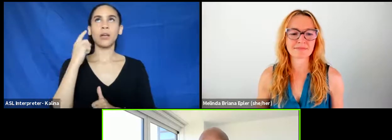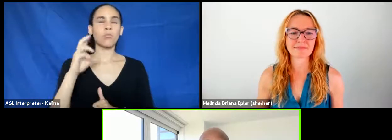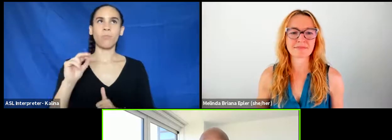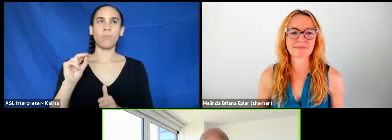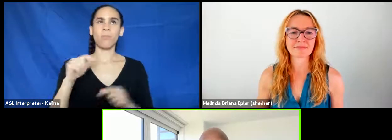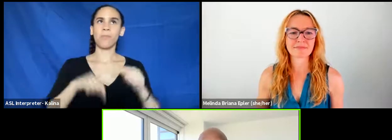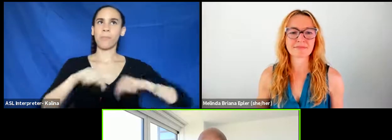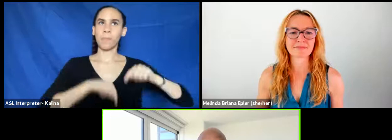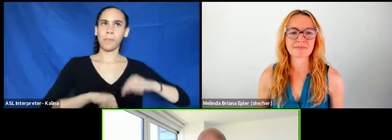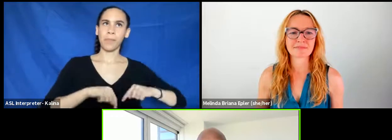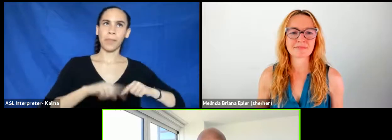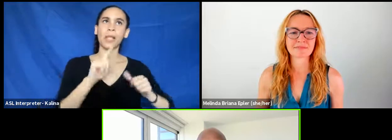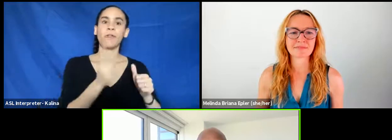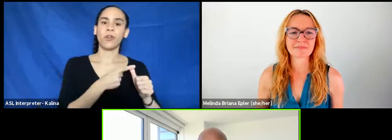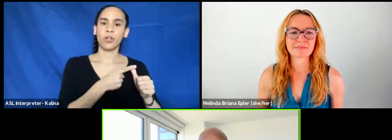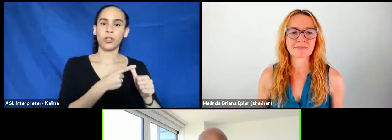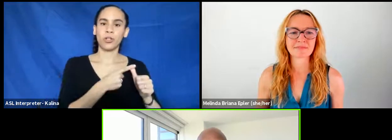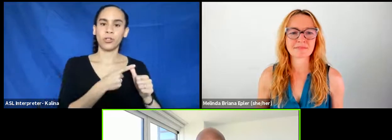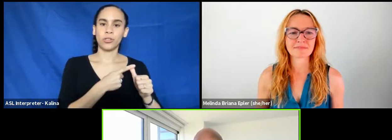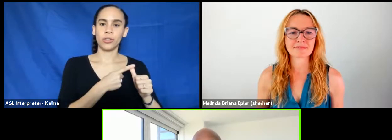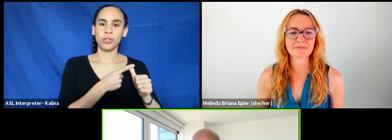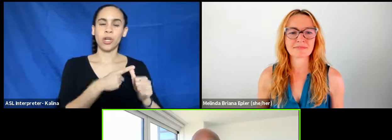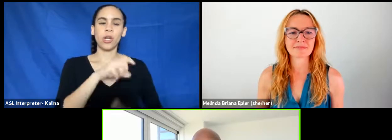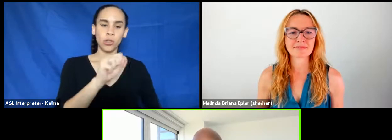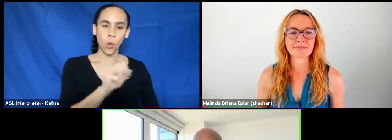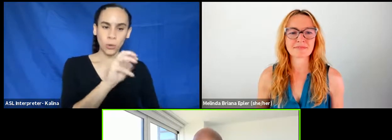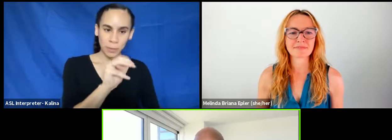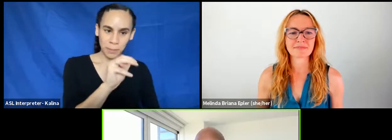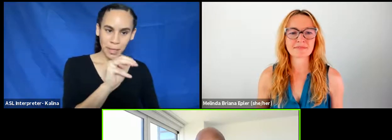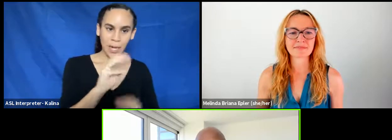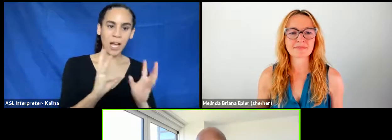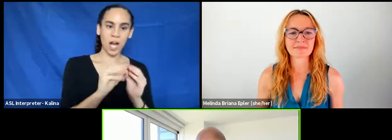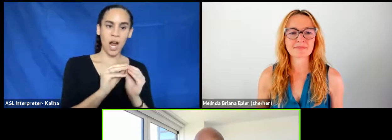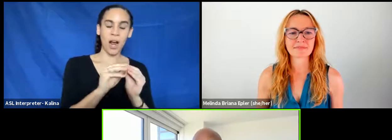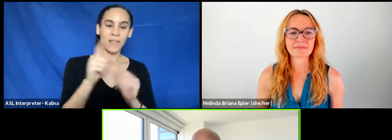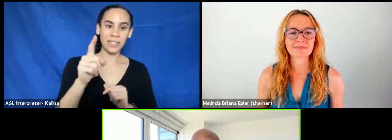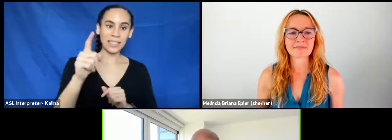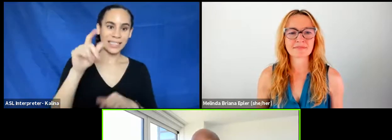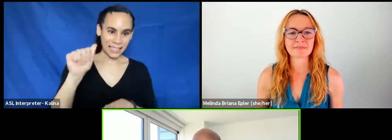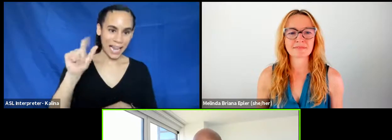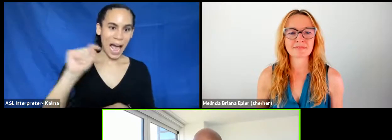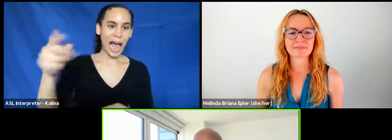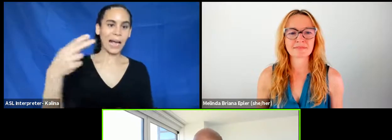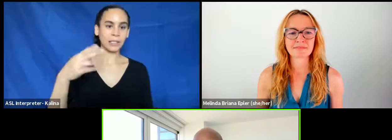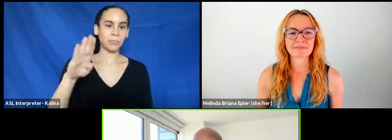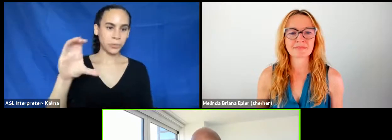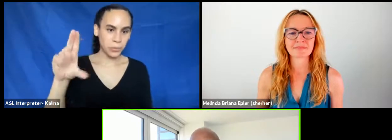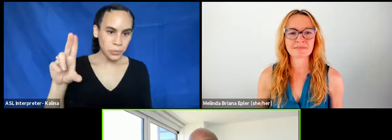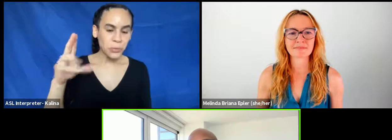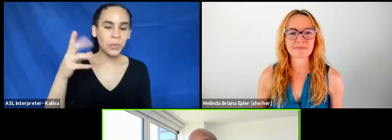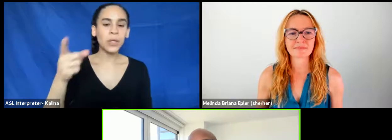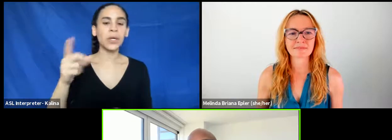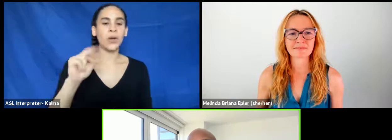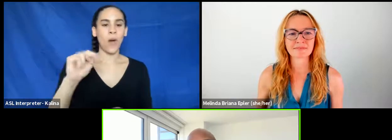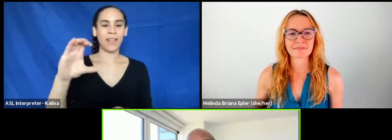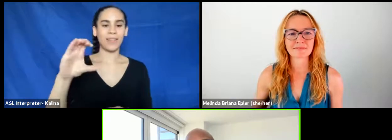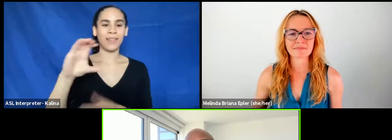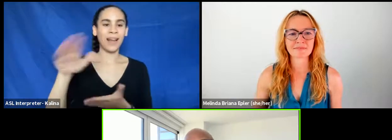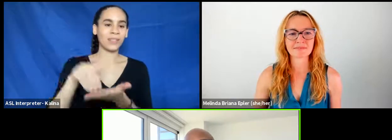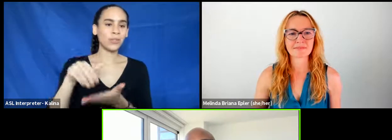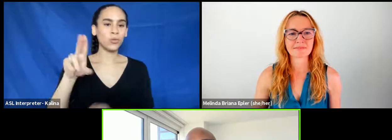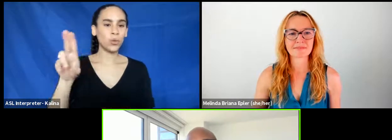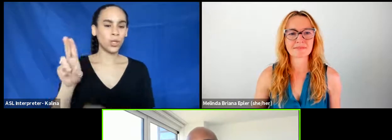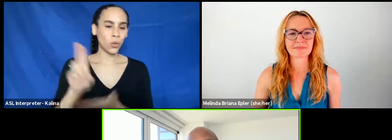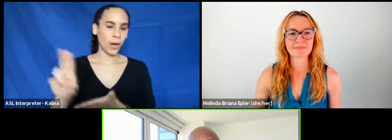did the very first social media conference at a historically Black college, North Carolina Central University,